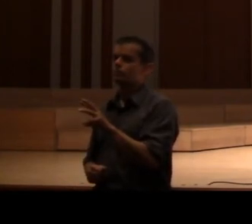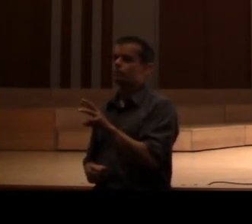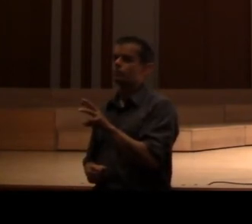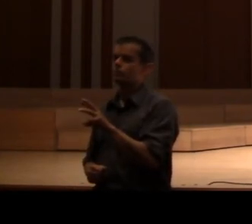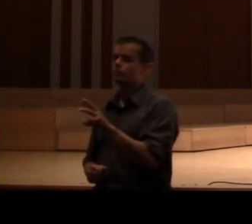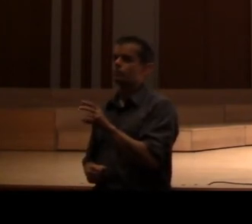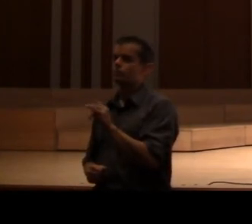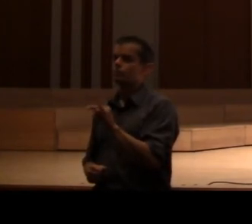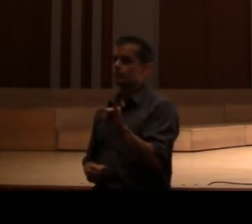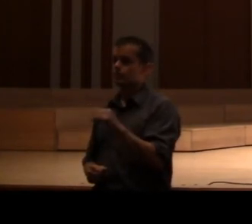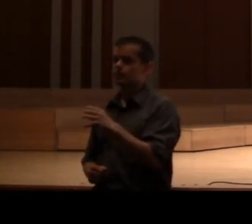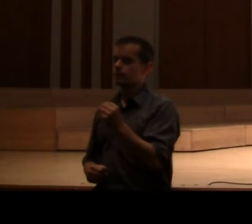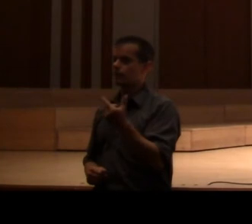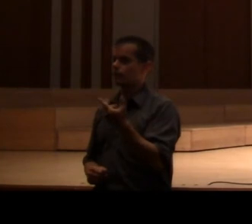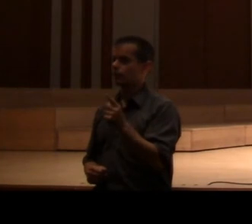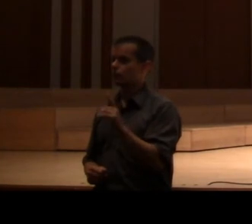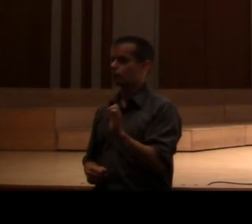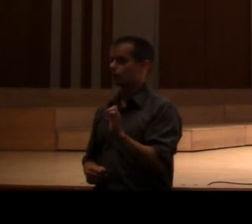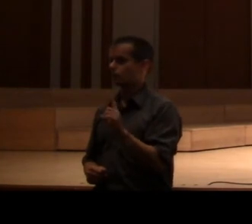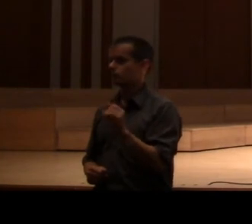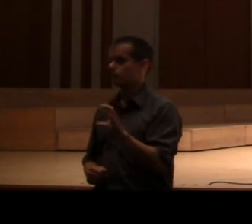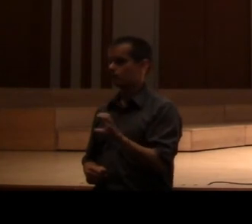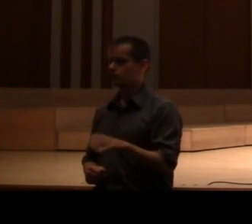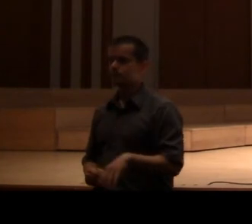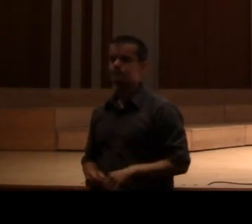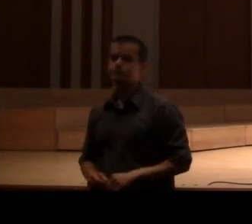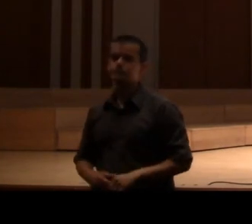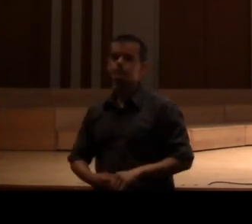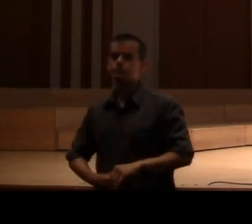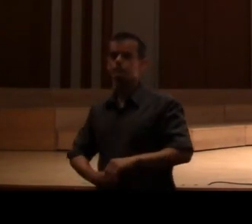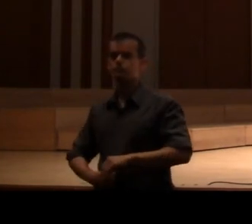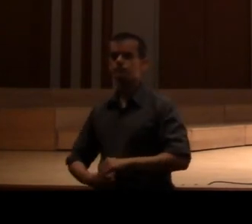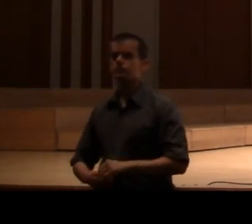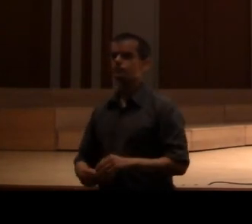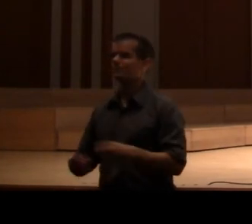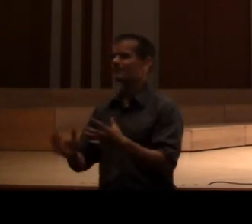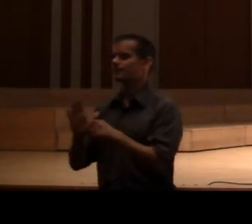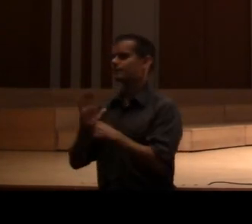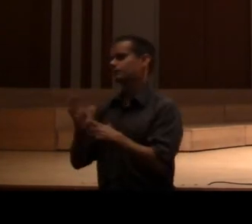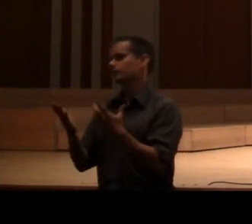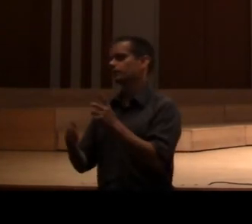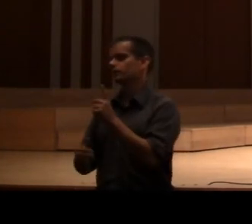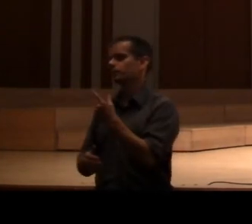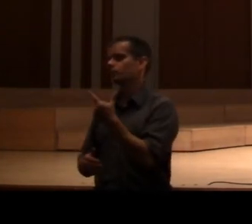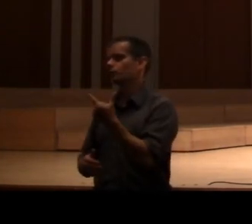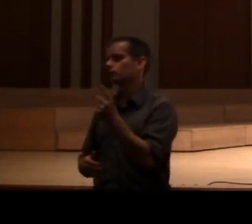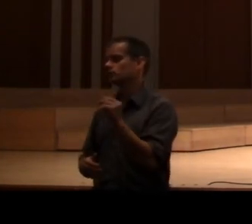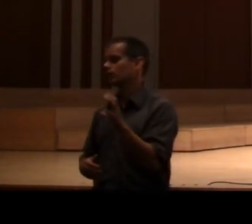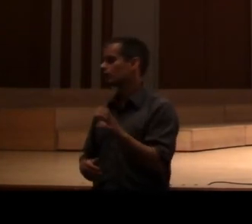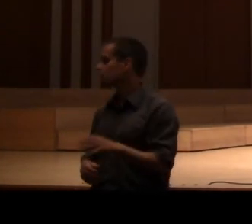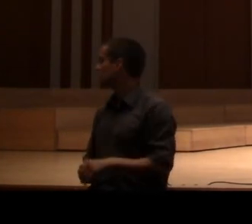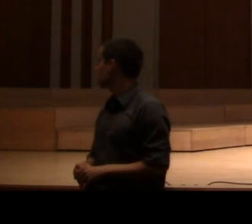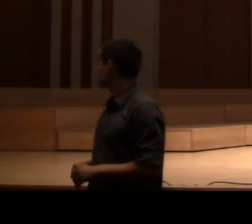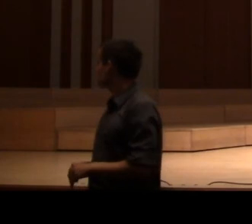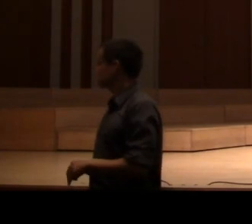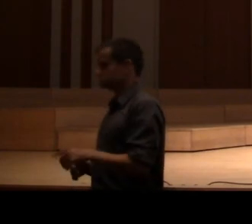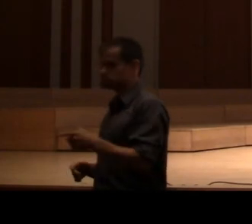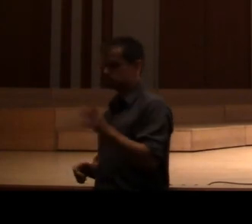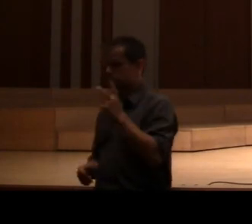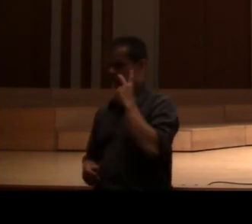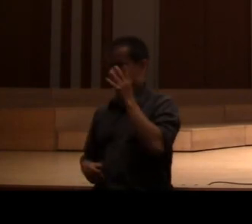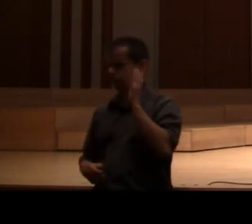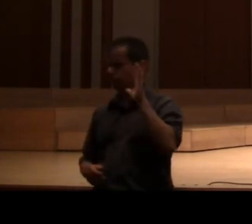Awesome, great. So, to give an example, so like a Google Doc. Probably someone who's seen Google Docs